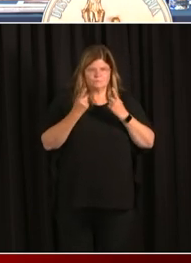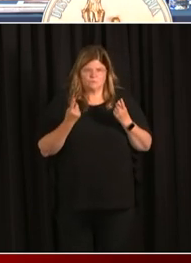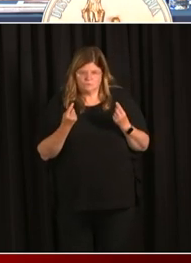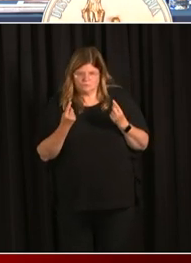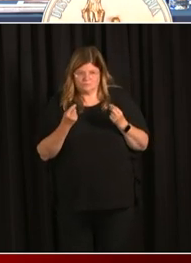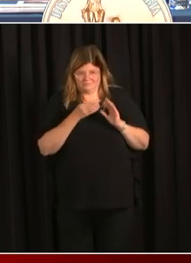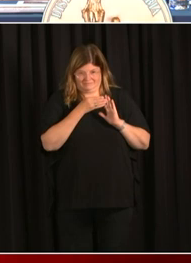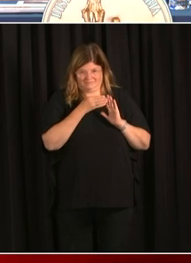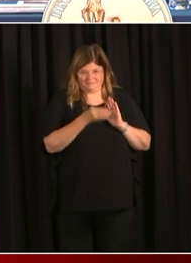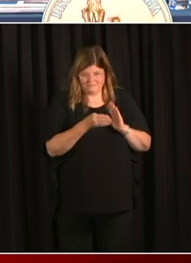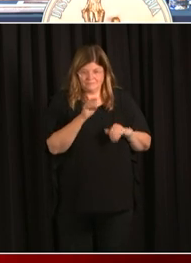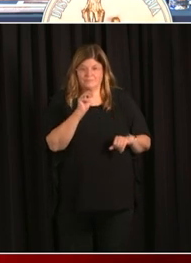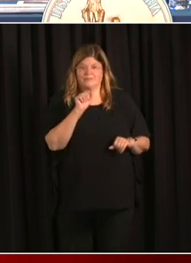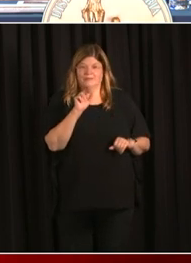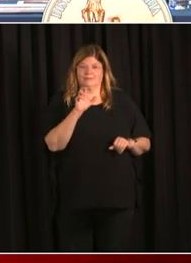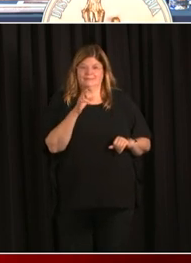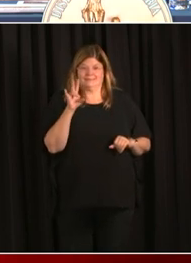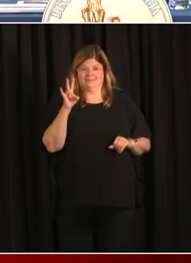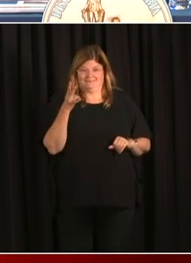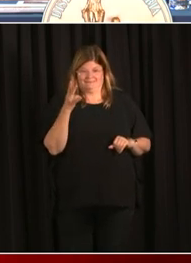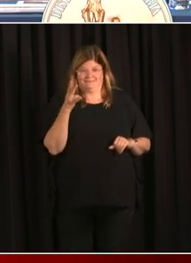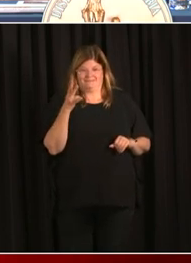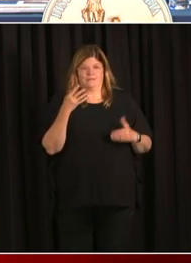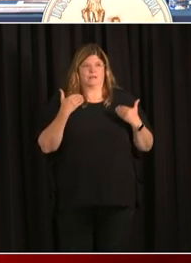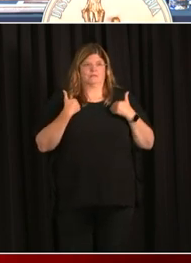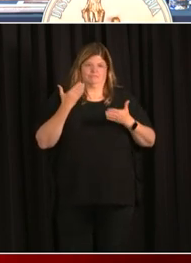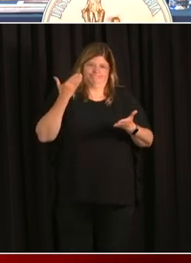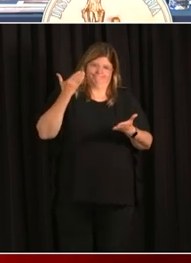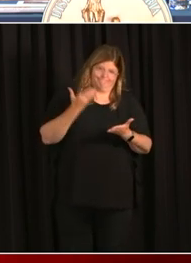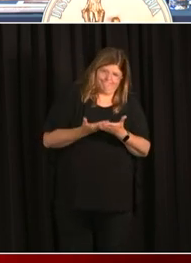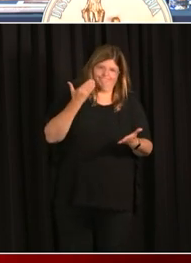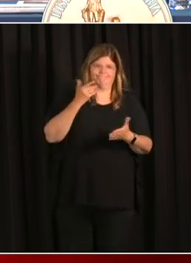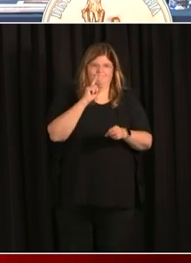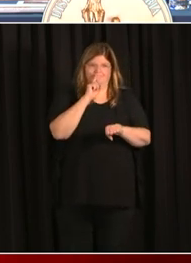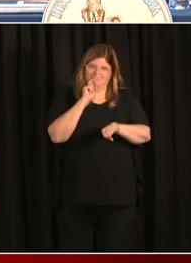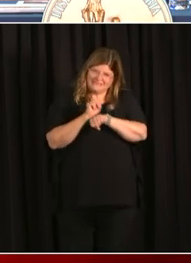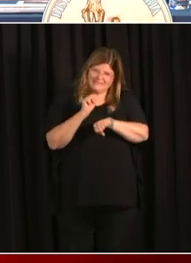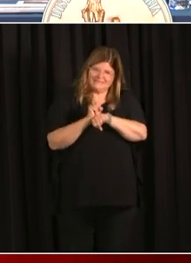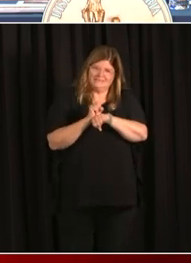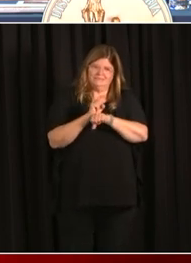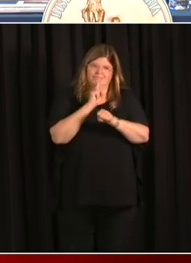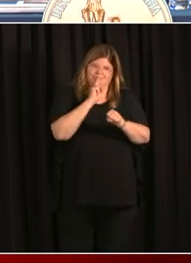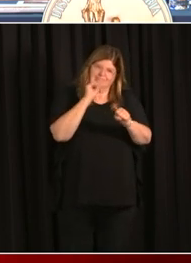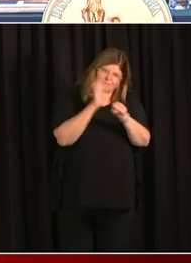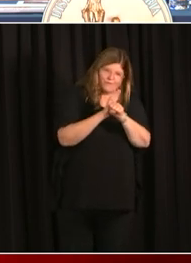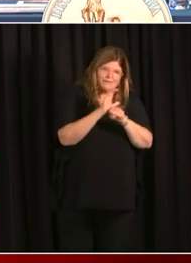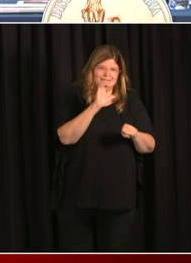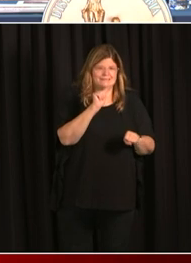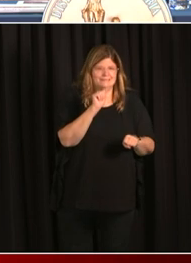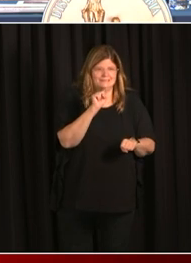we had our first confirmed case. I